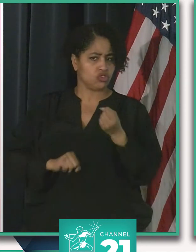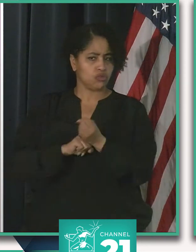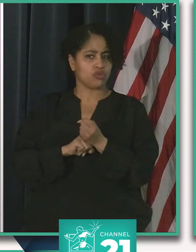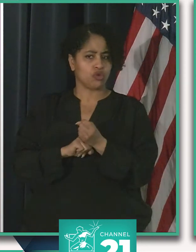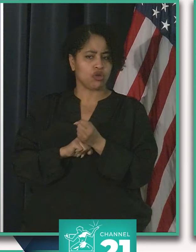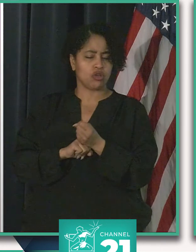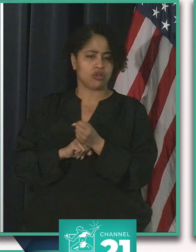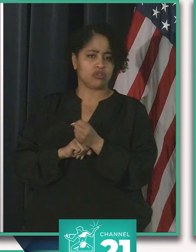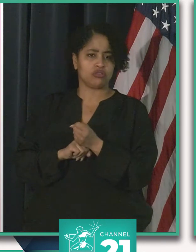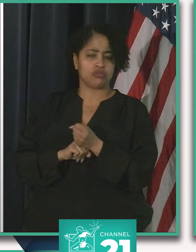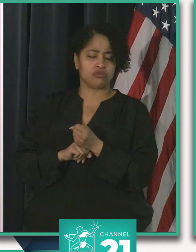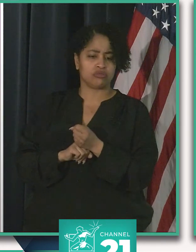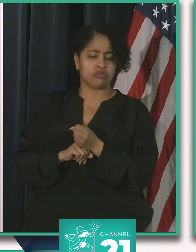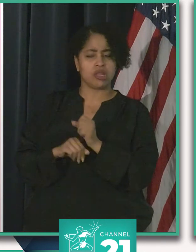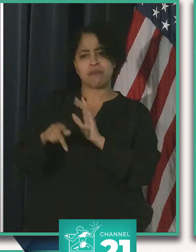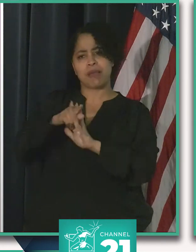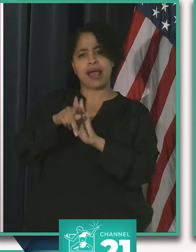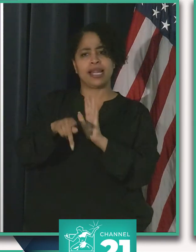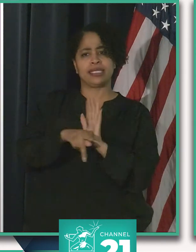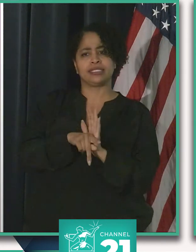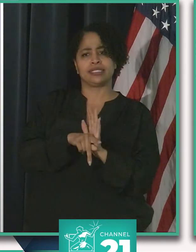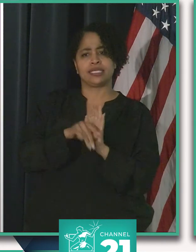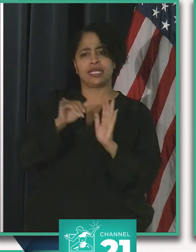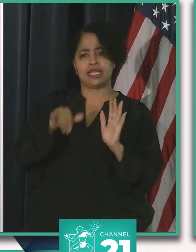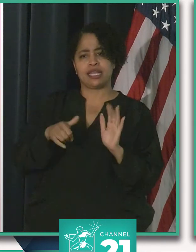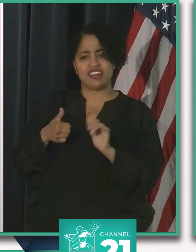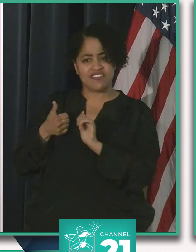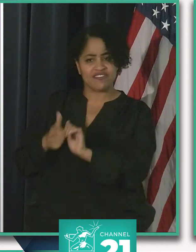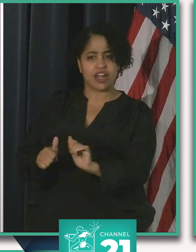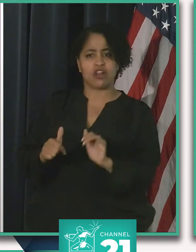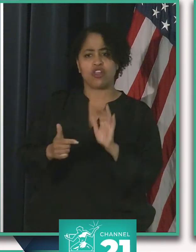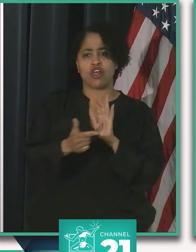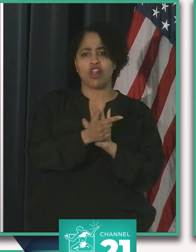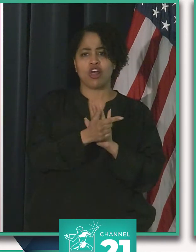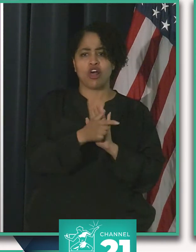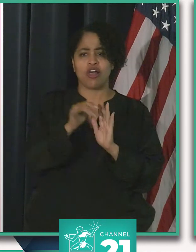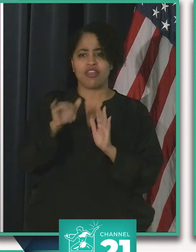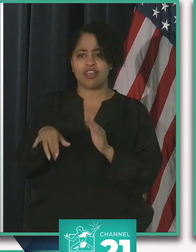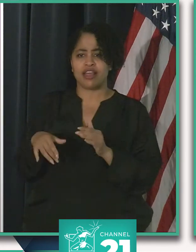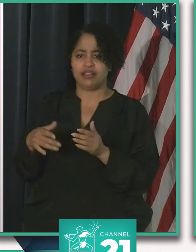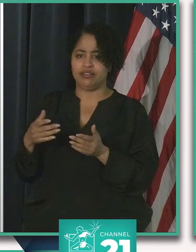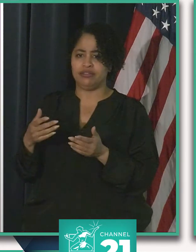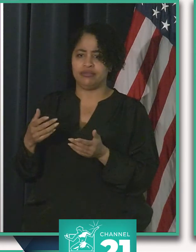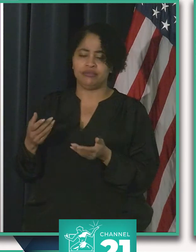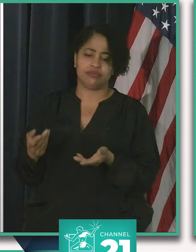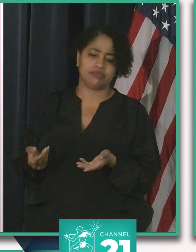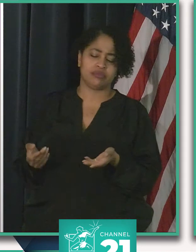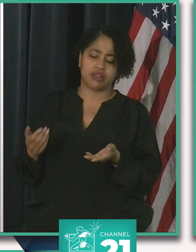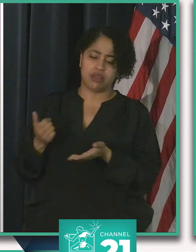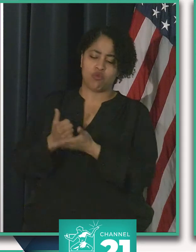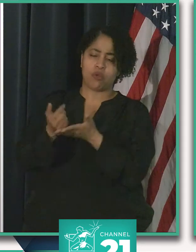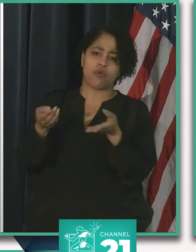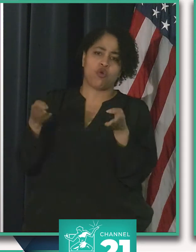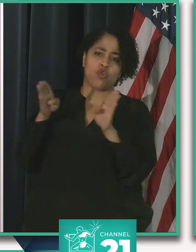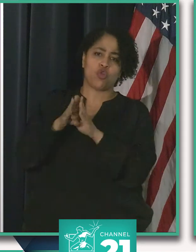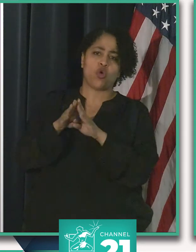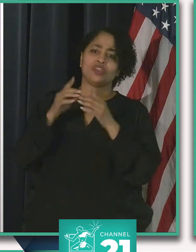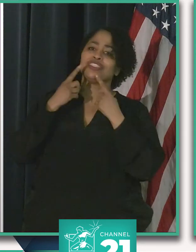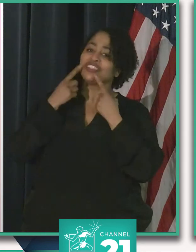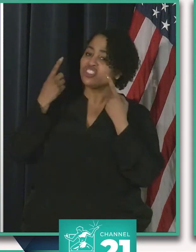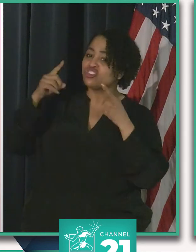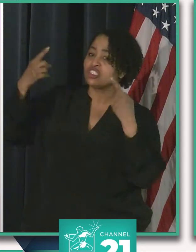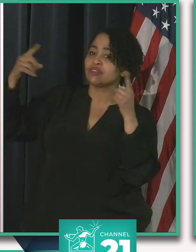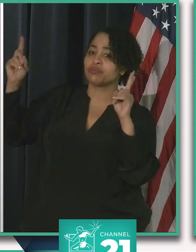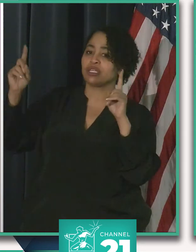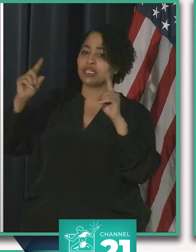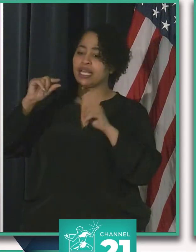policy that follows the law and closes and closes the achievement gap in Detroit within